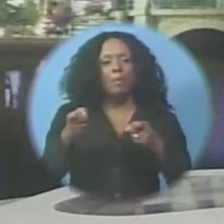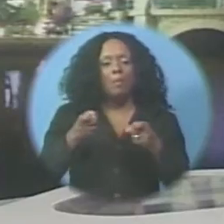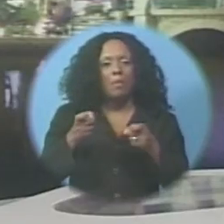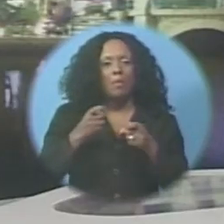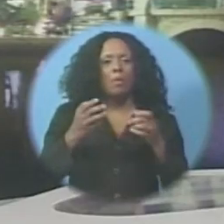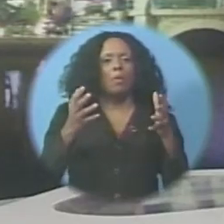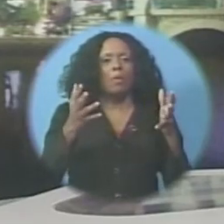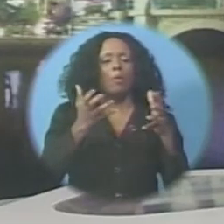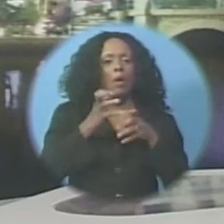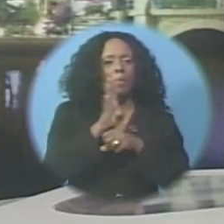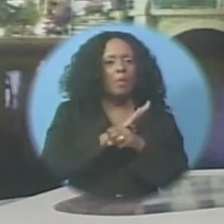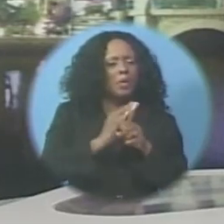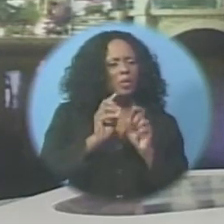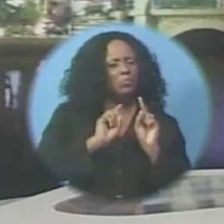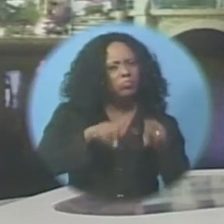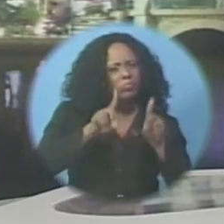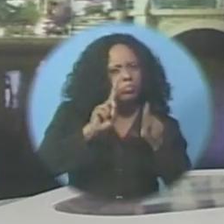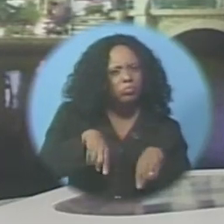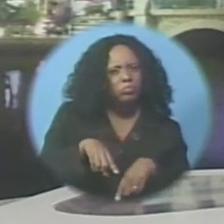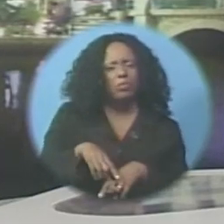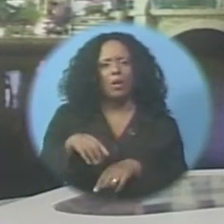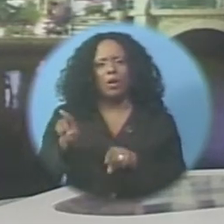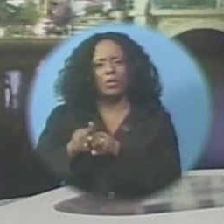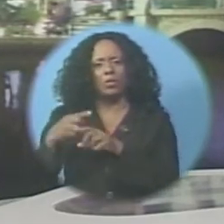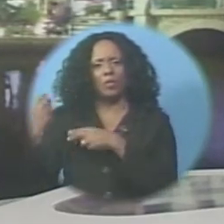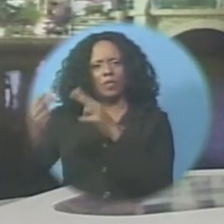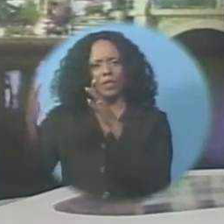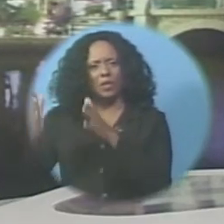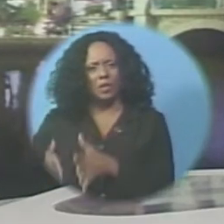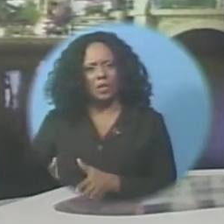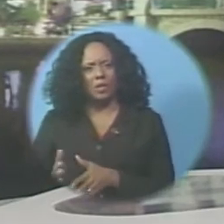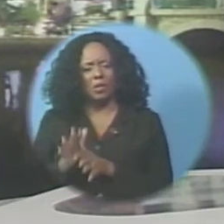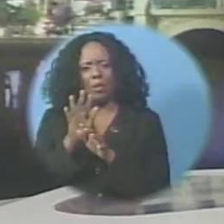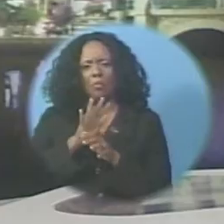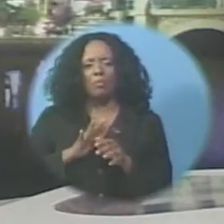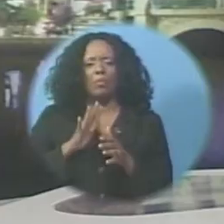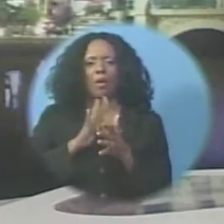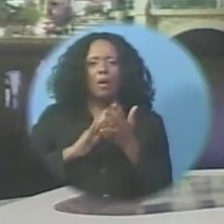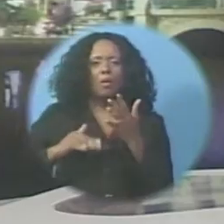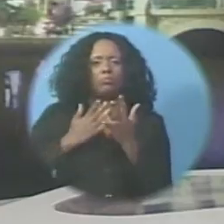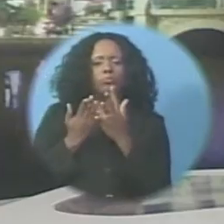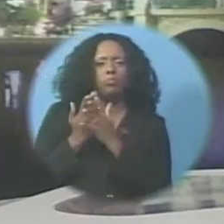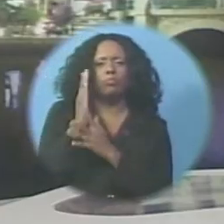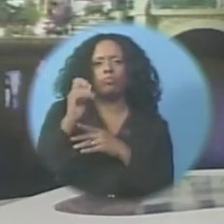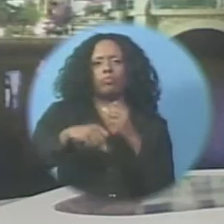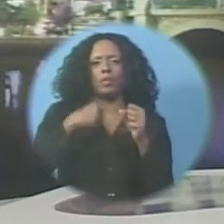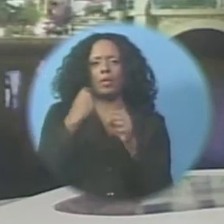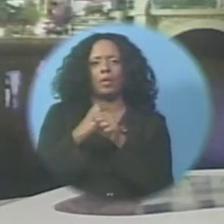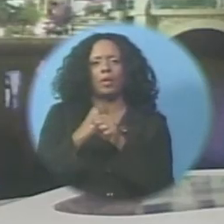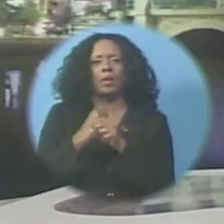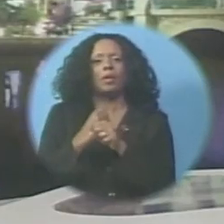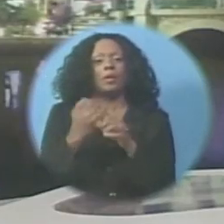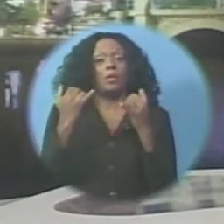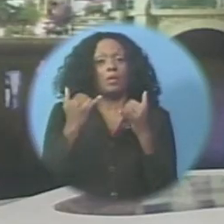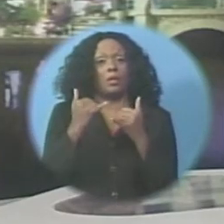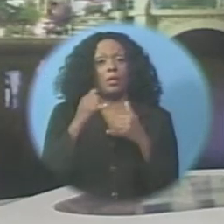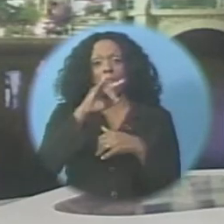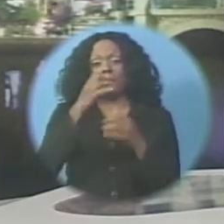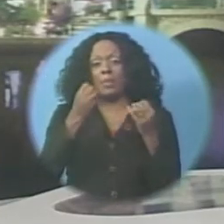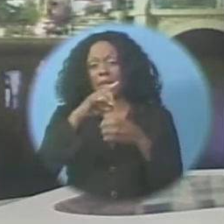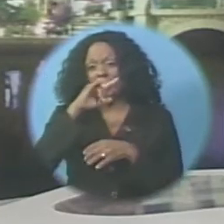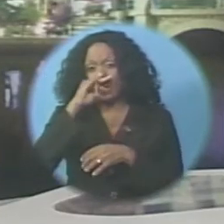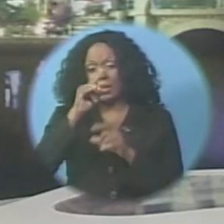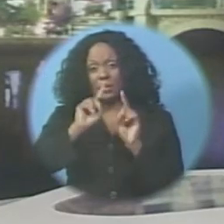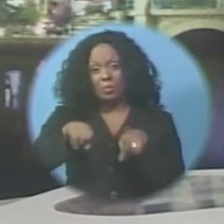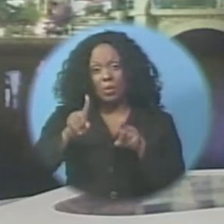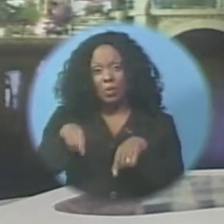entertains visitors with activities year-round. Right now, it's enjoying 80% occupancy, with kids making up a third of that number. Just